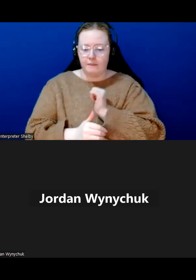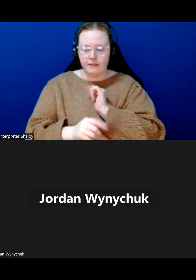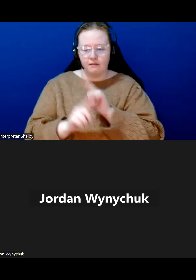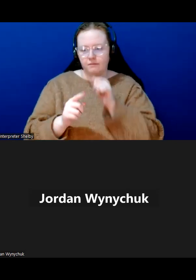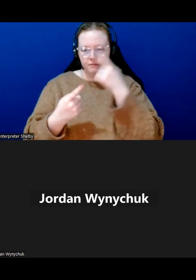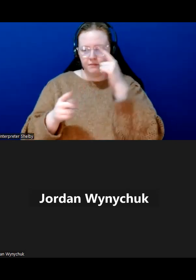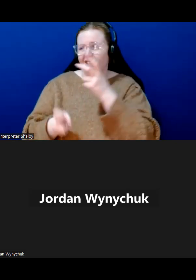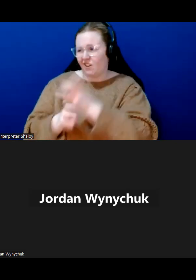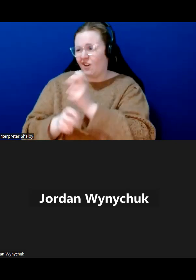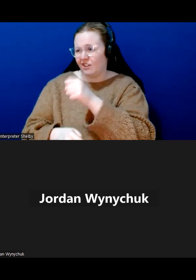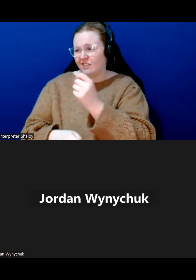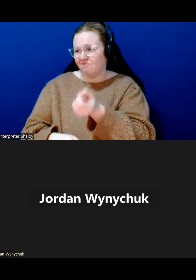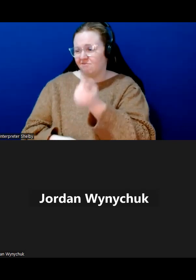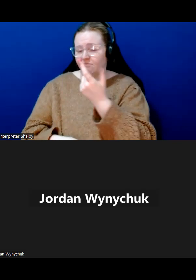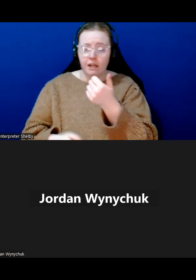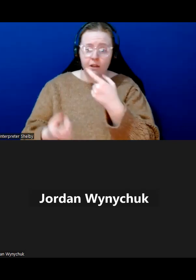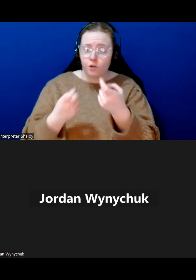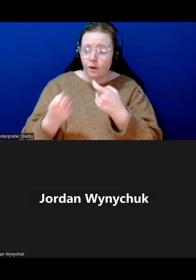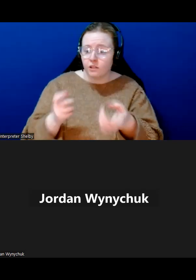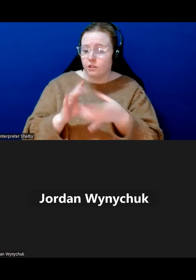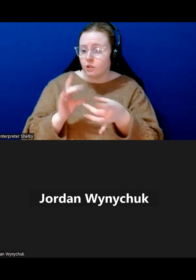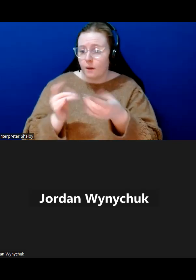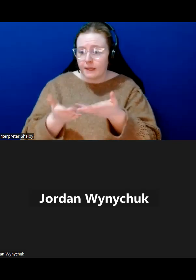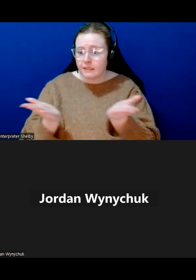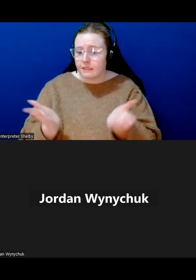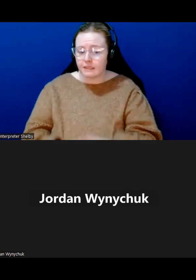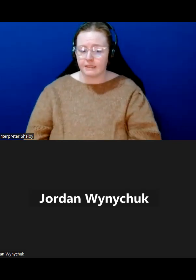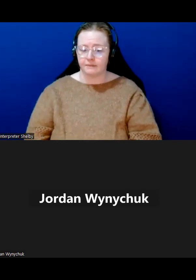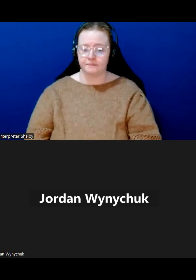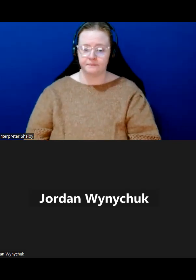Any other questions? Comments?